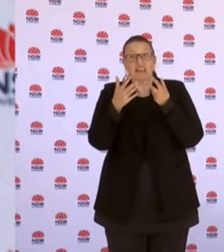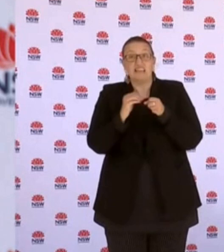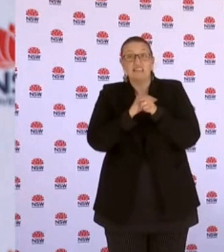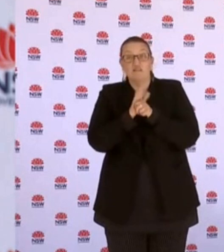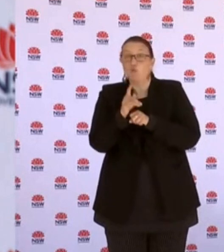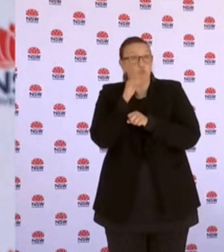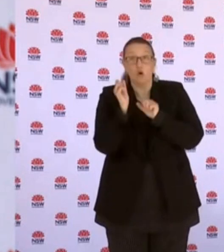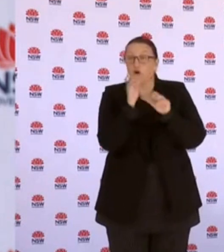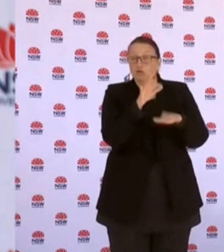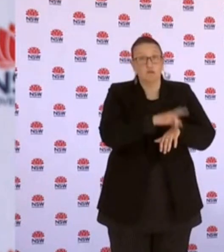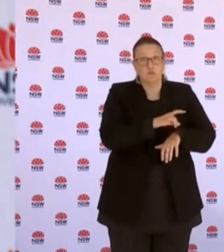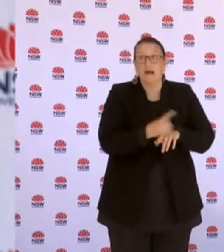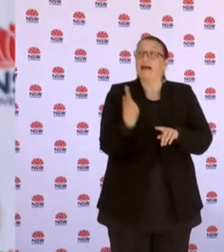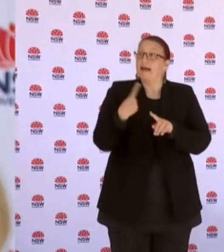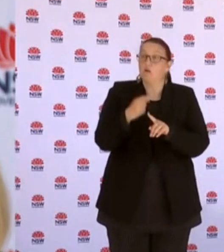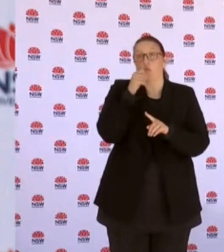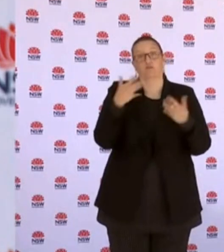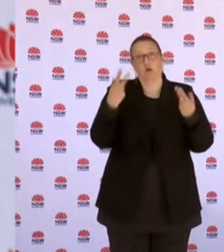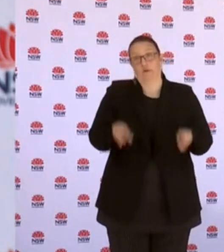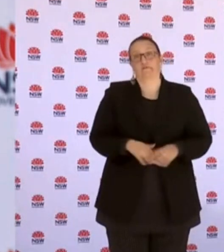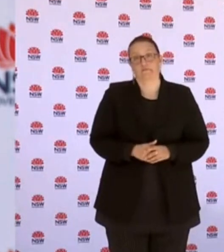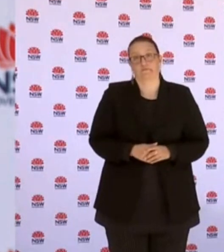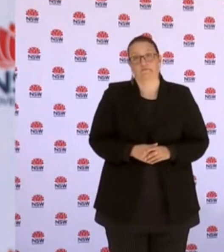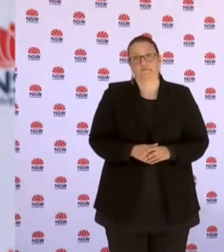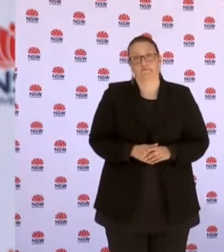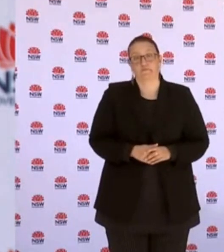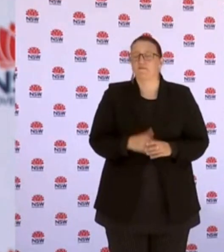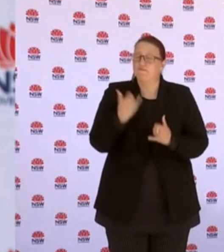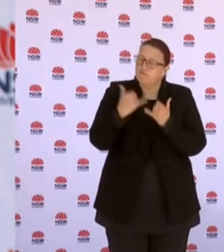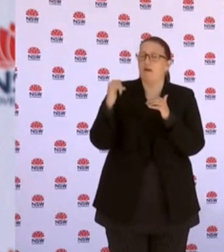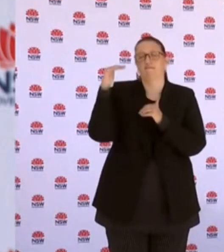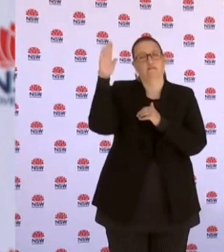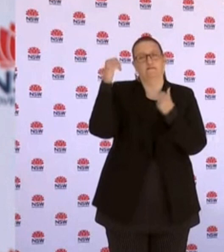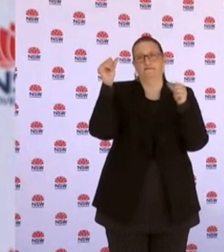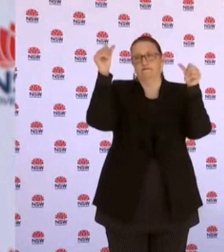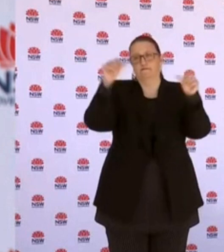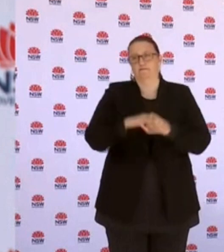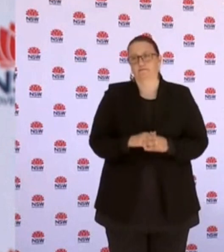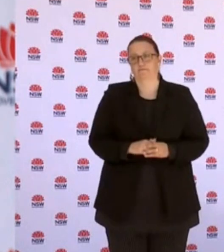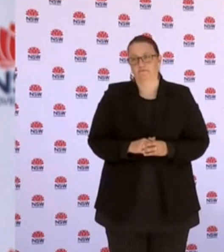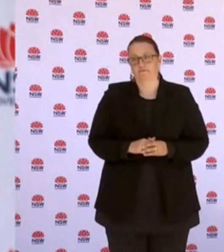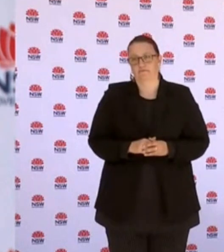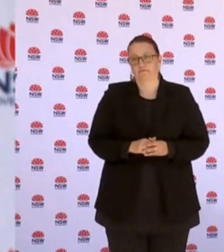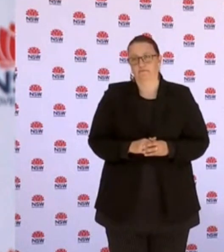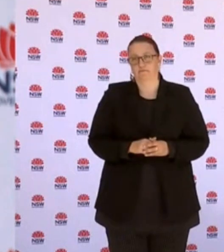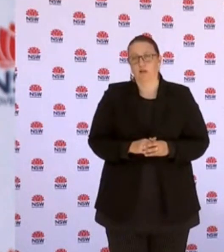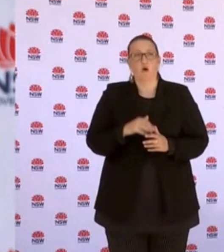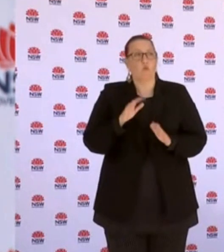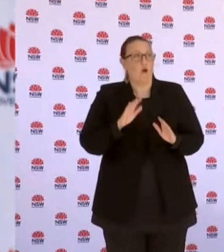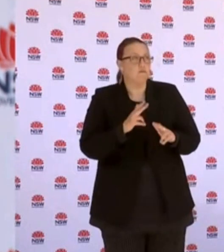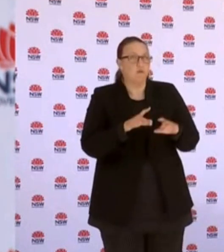community is, yes, we will collate the data in due course, but we don't need to rely on local data. We